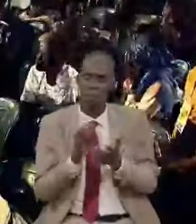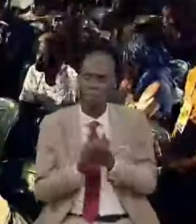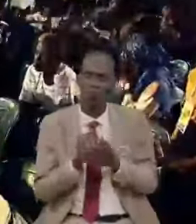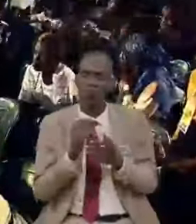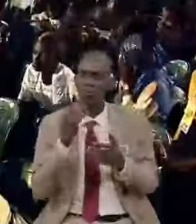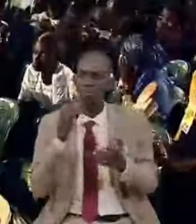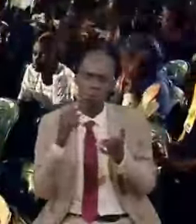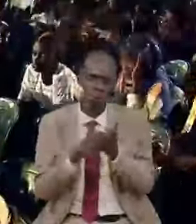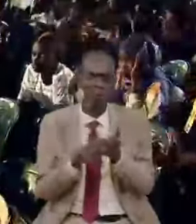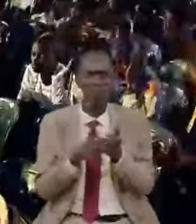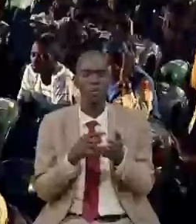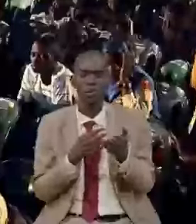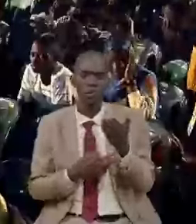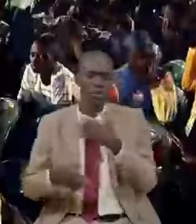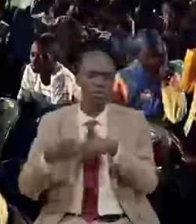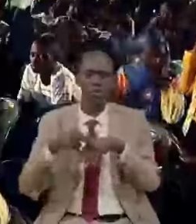Lord.